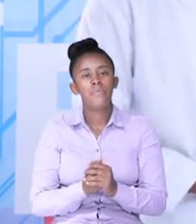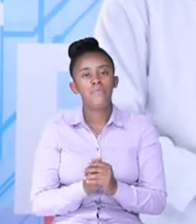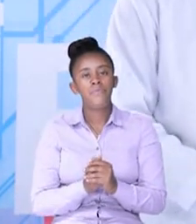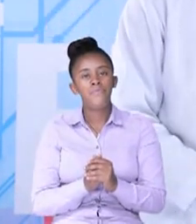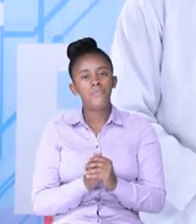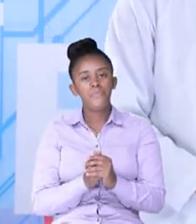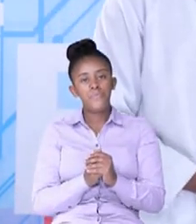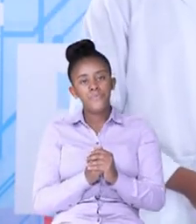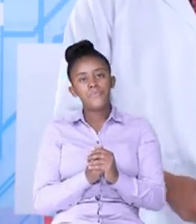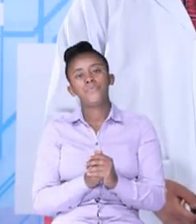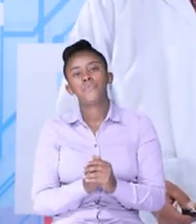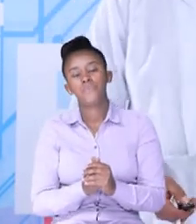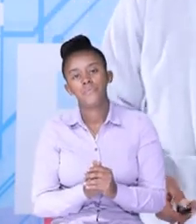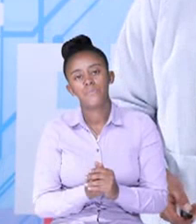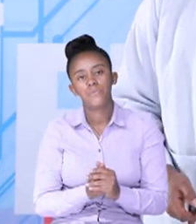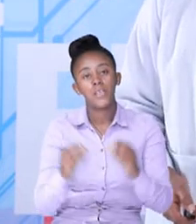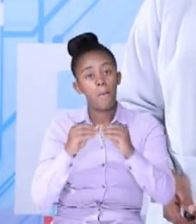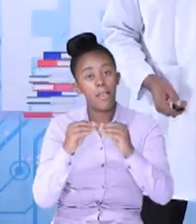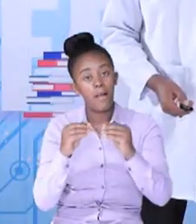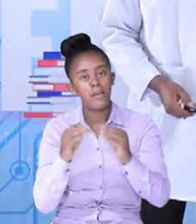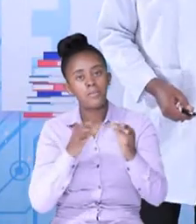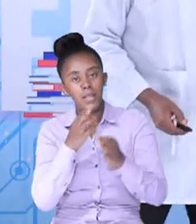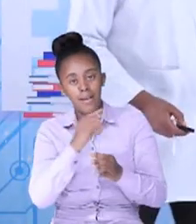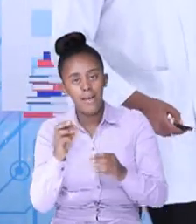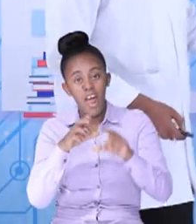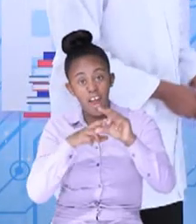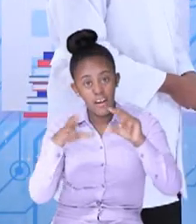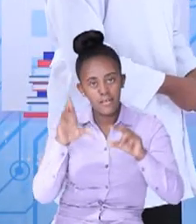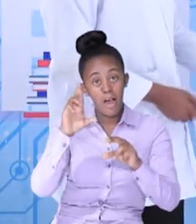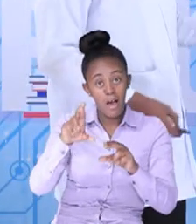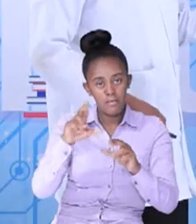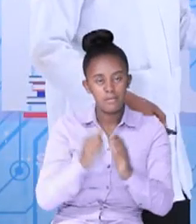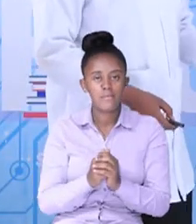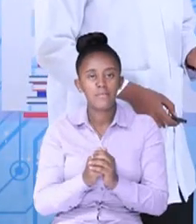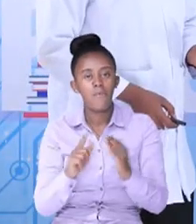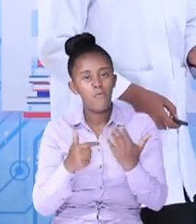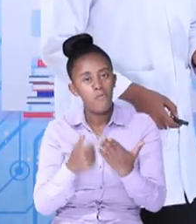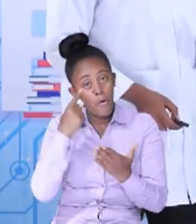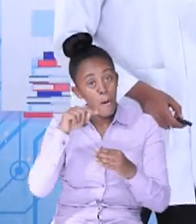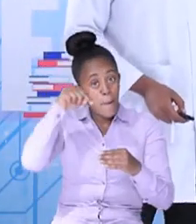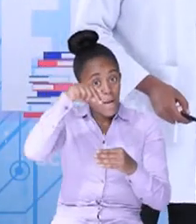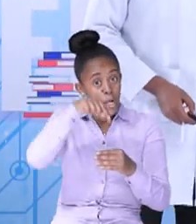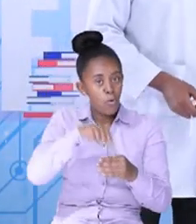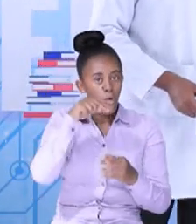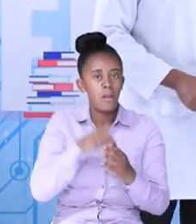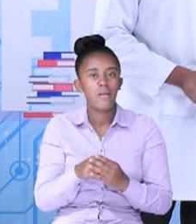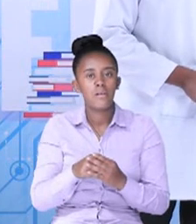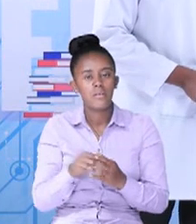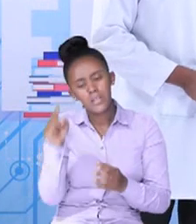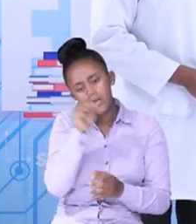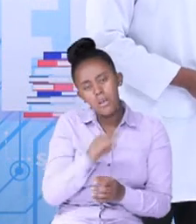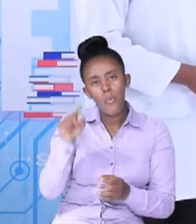try to determine the mathematical expression and find radius r. In this case, for a perpendicular component, it forms a